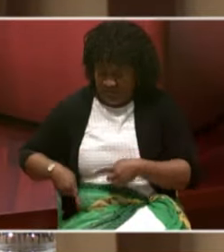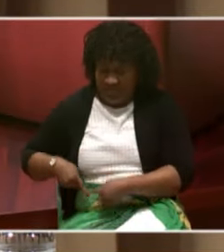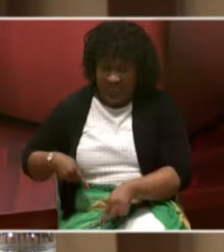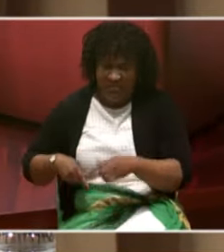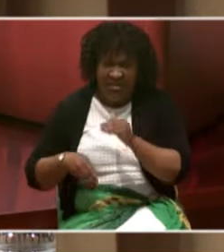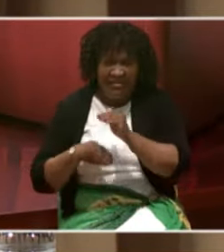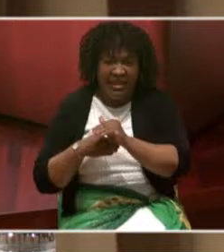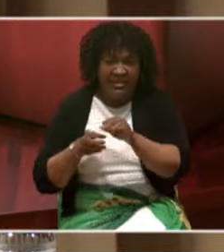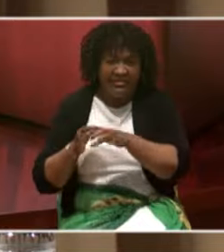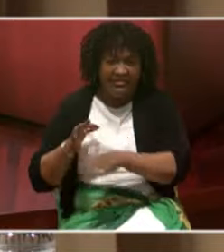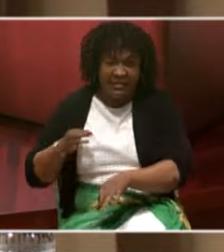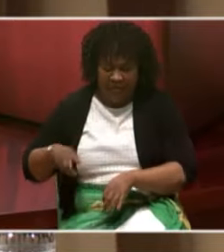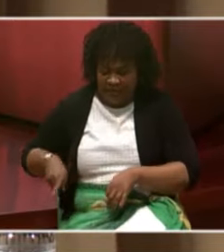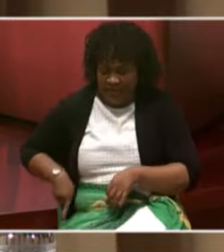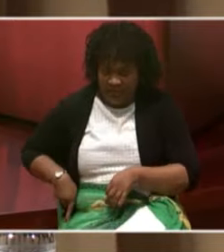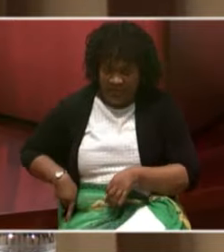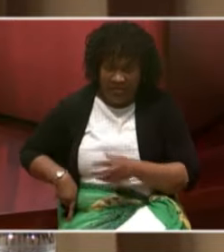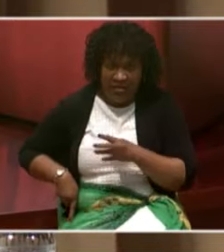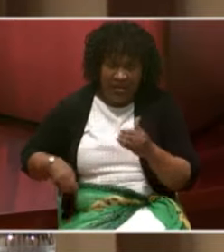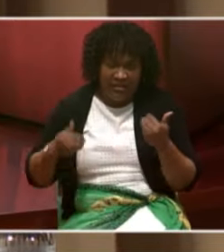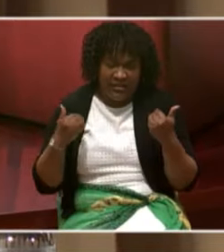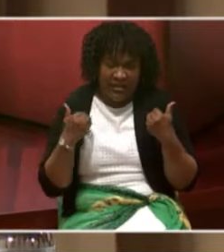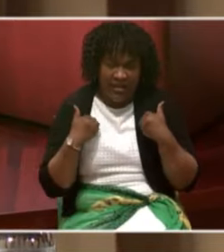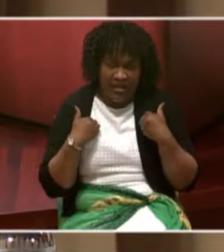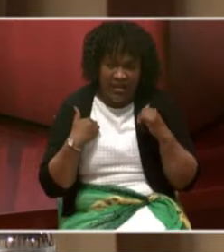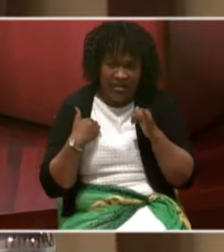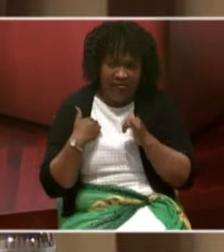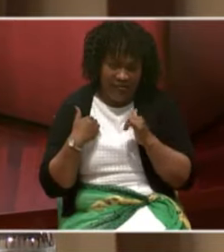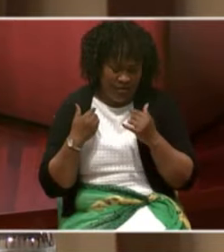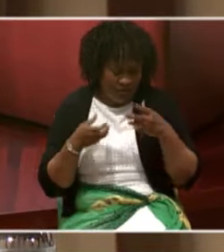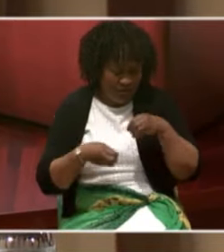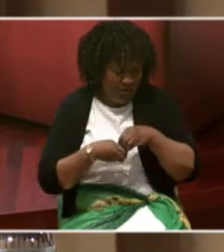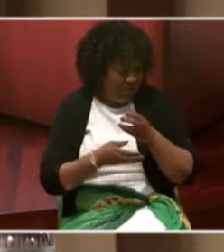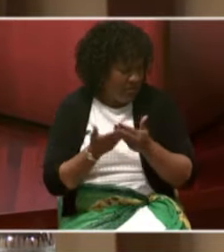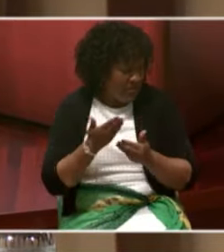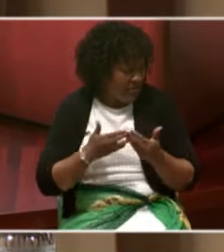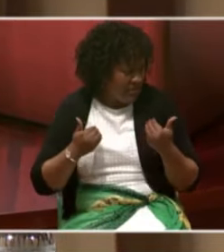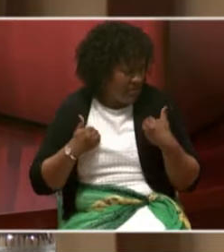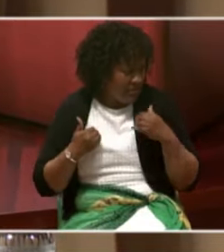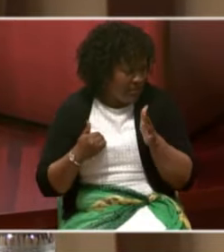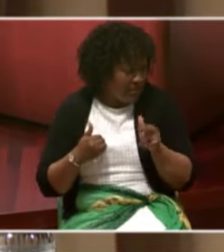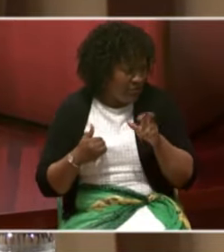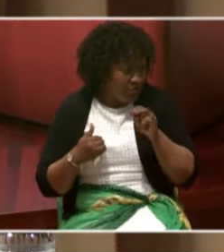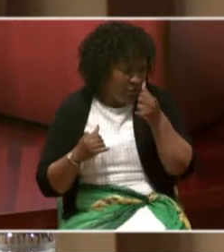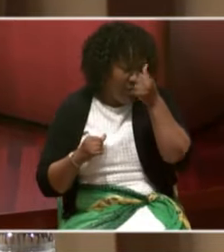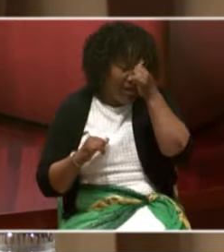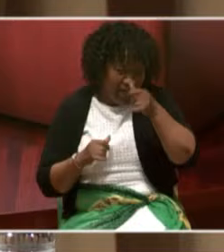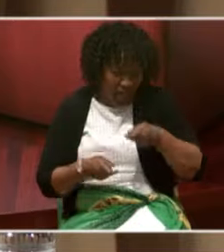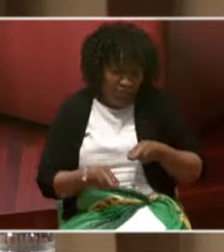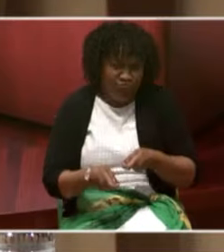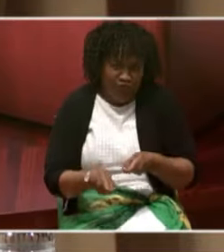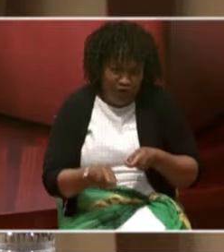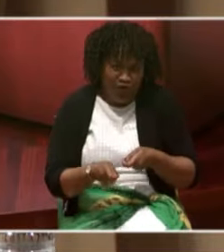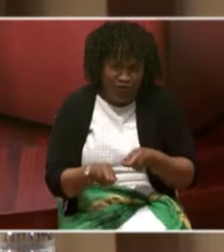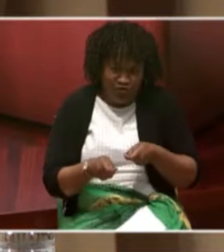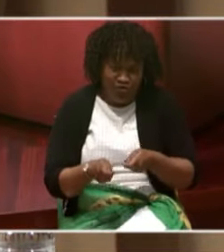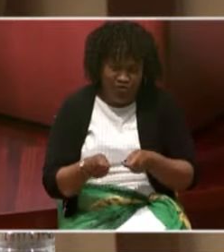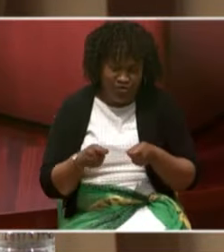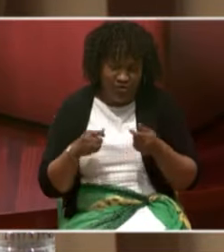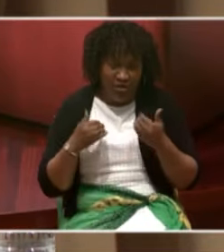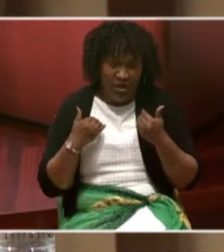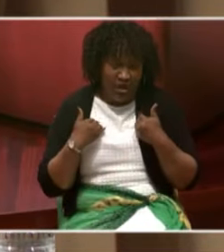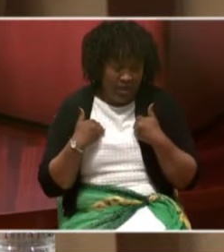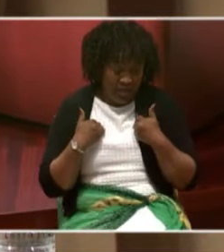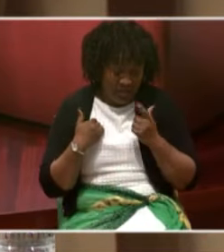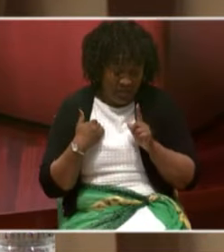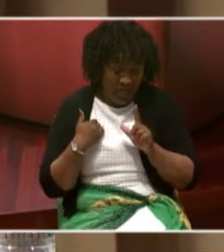had one apple and one orange. That wouldn't last long. And since I was going to be in jail with my friends, my colleagues, my neighbors, I